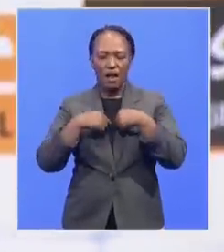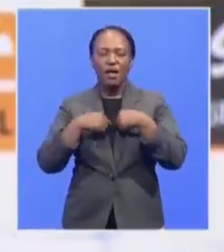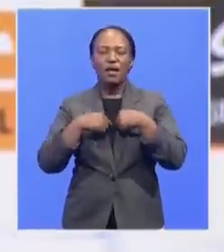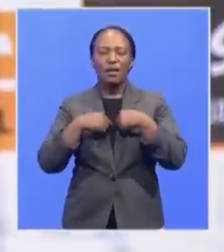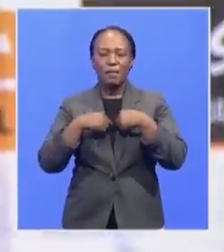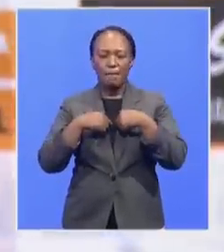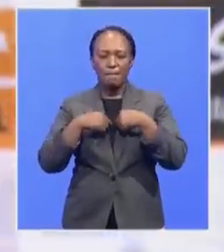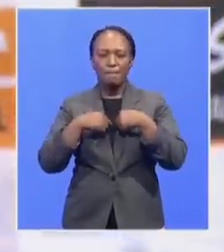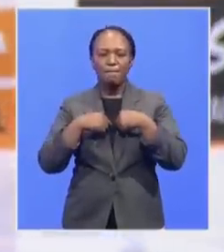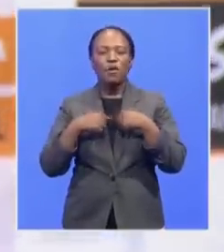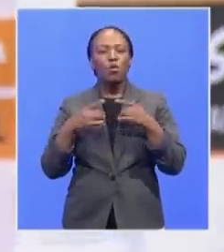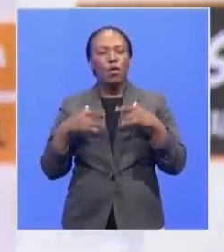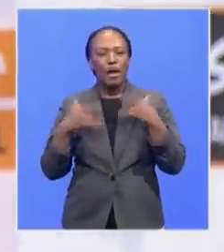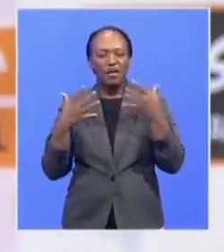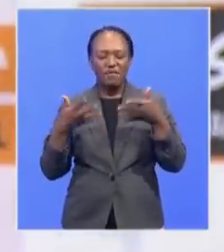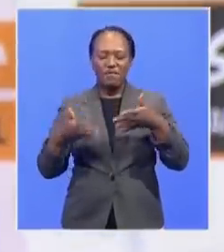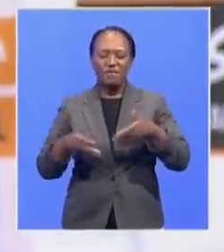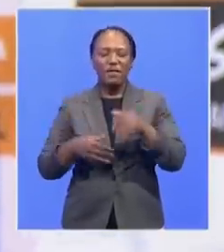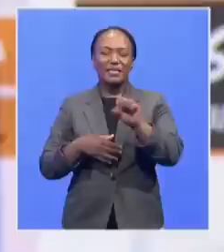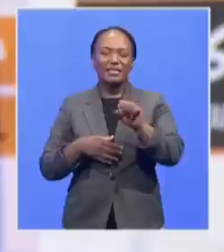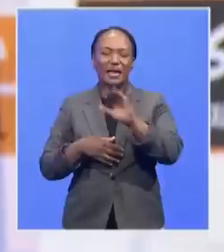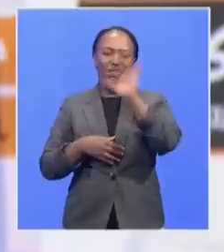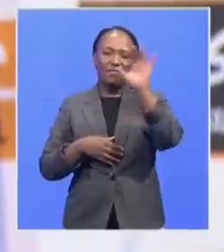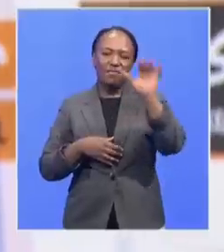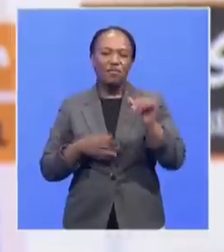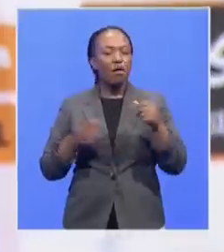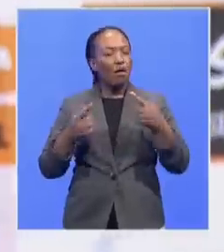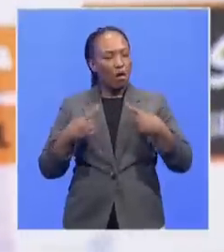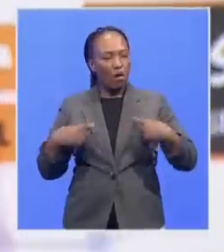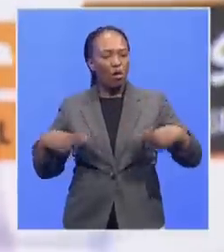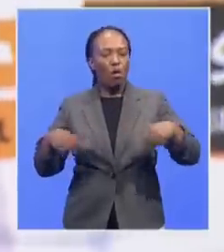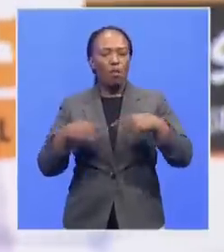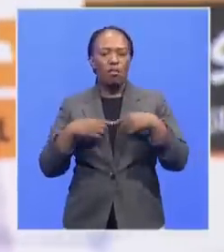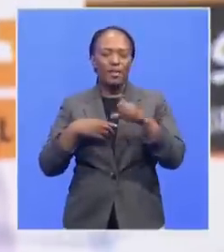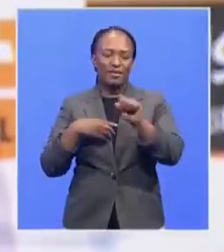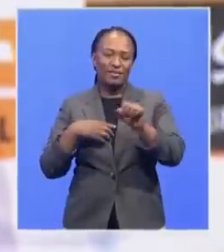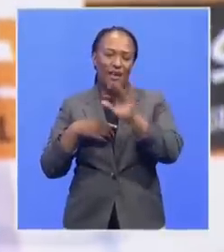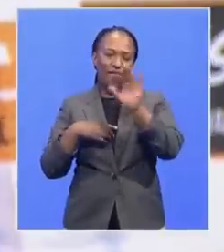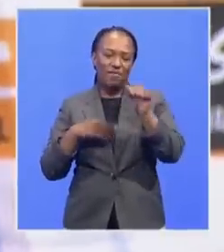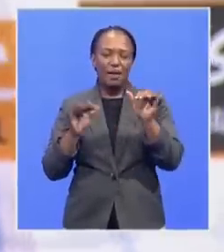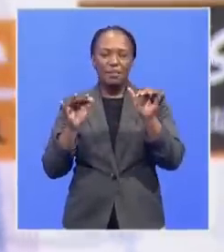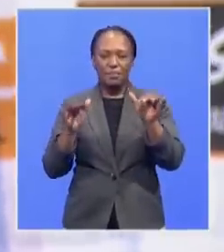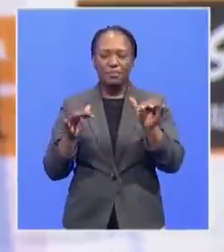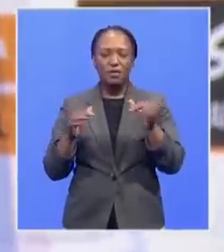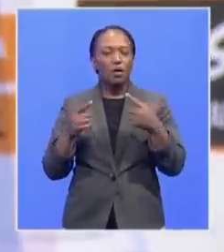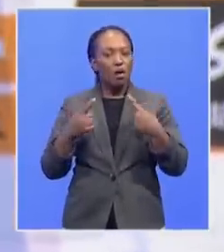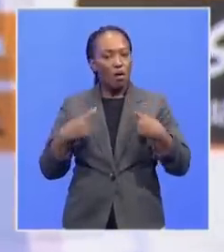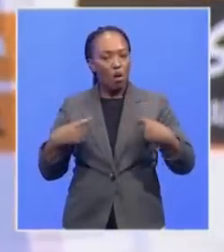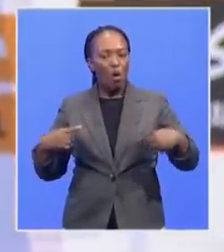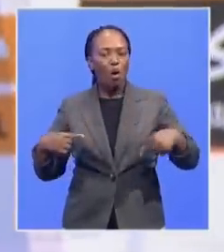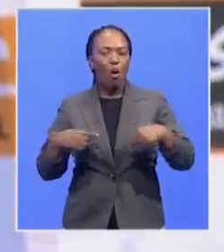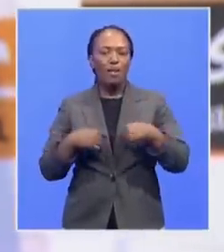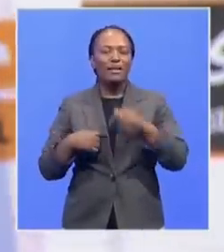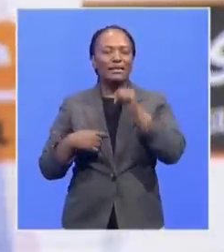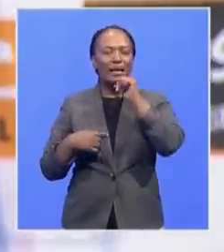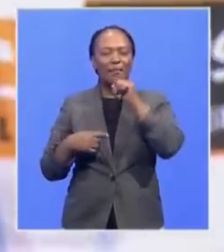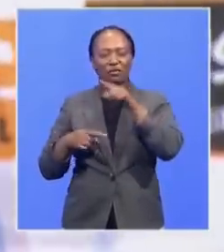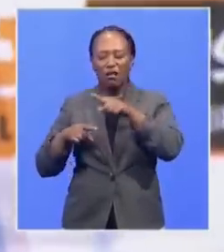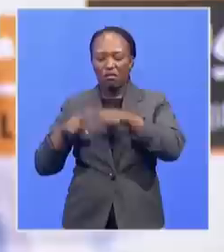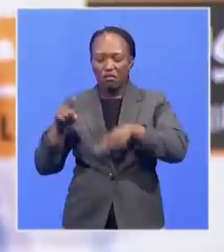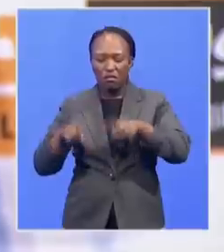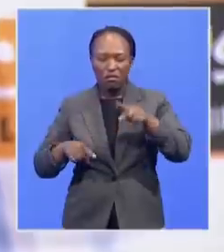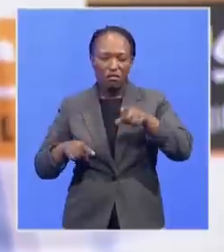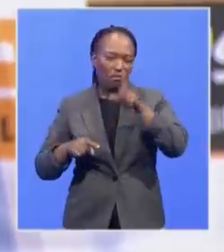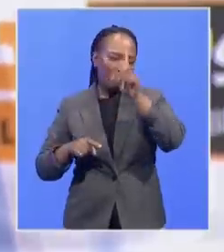po ba South Africa. We all are South Africans, all of us in our diversity, in